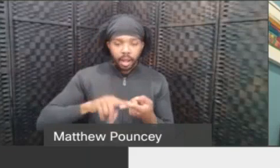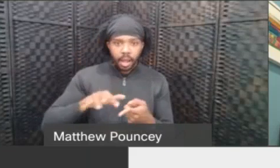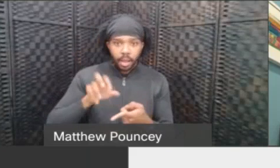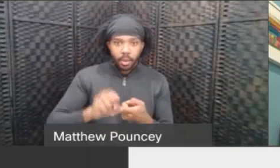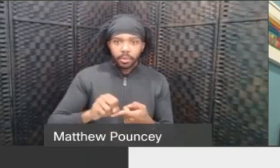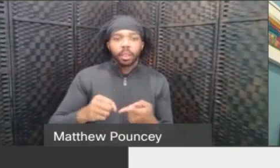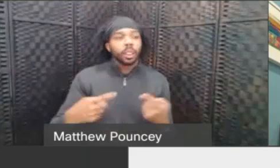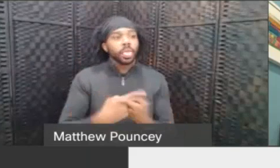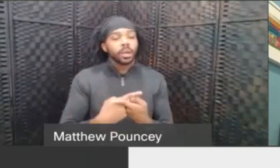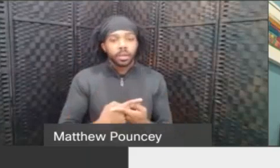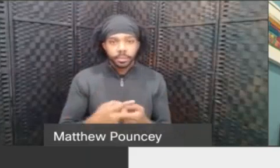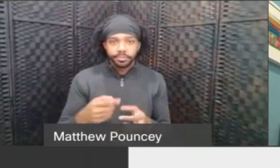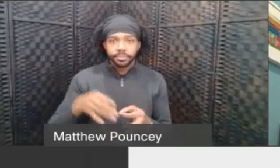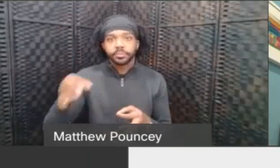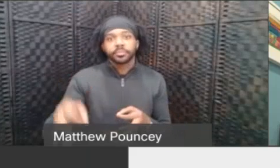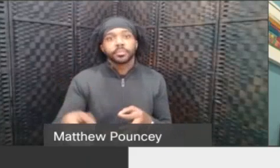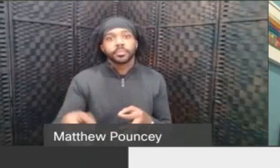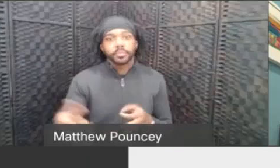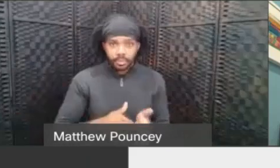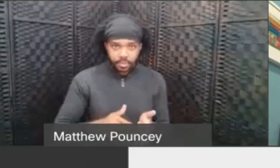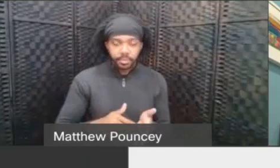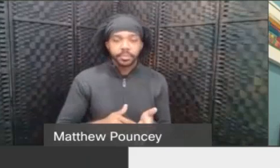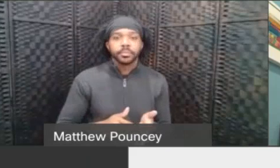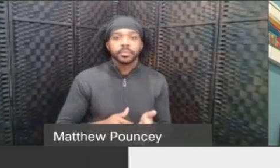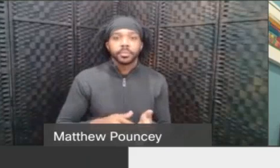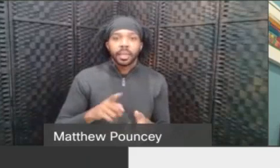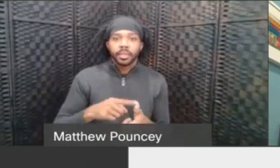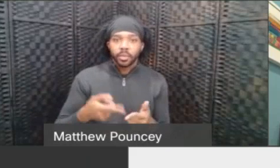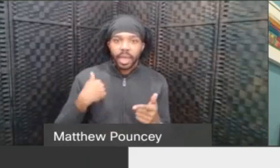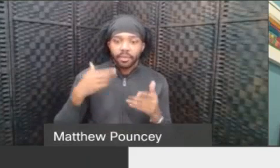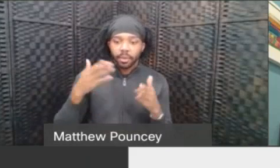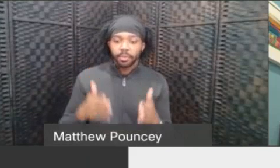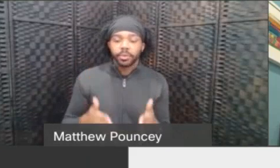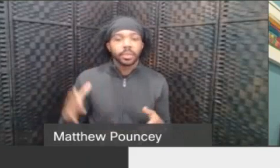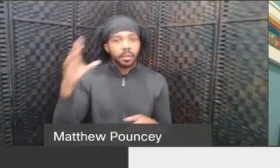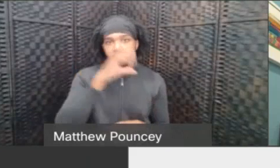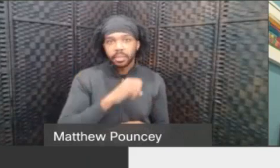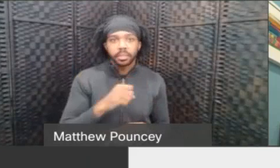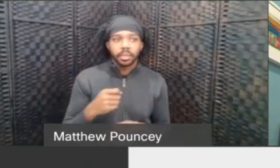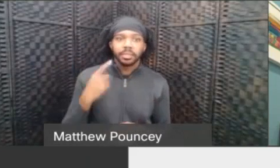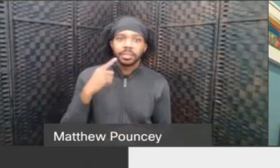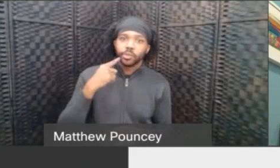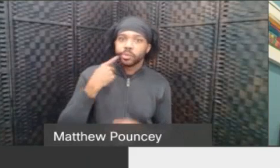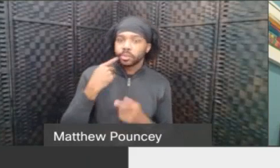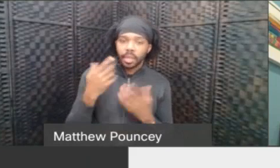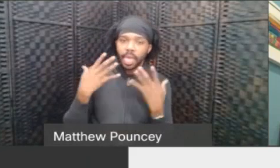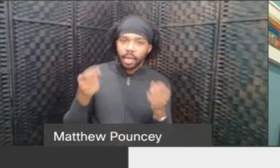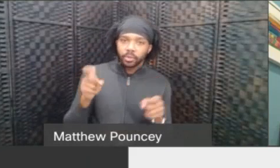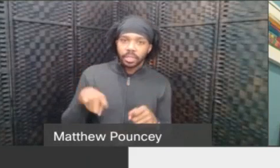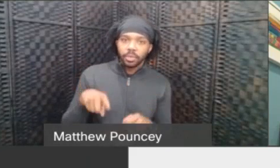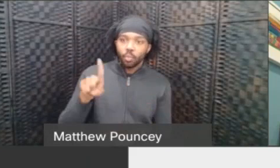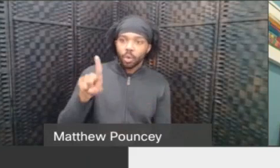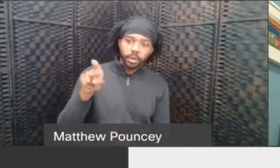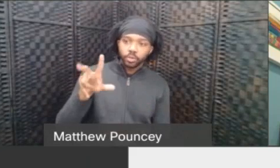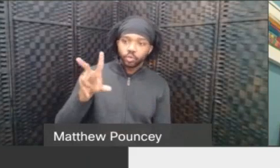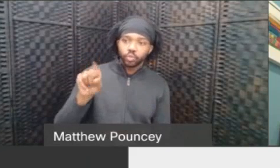then it gets pushed out another 60 days. And then in fact, you have a person who's missing a critical health need 120 days